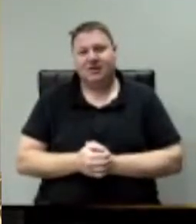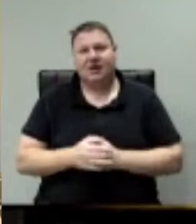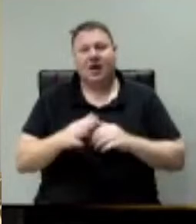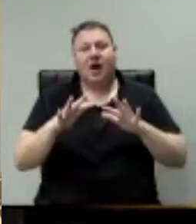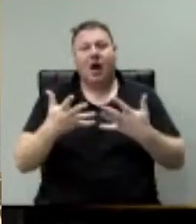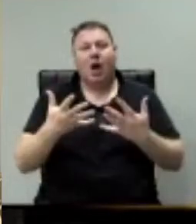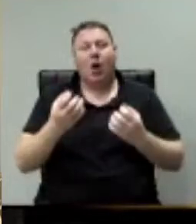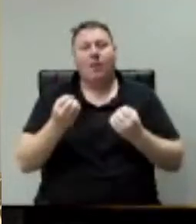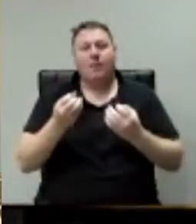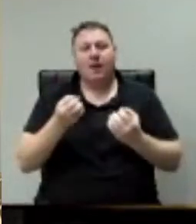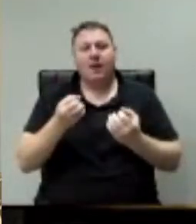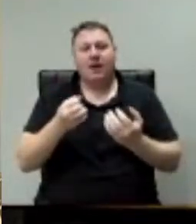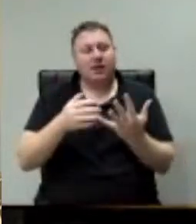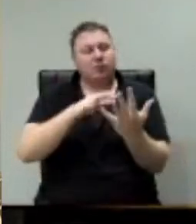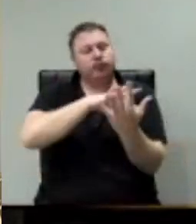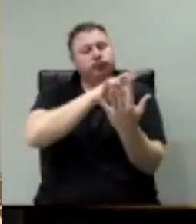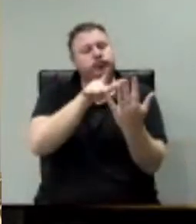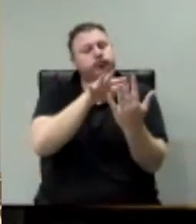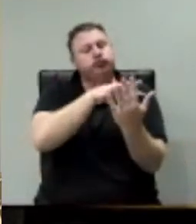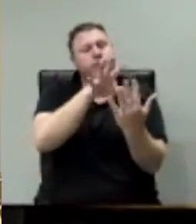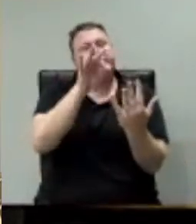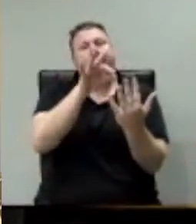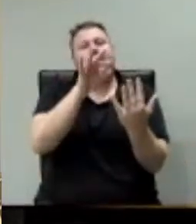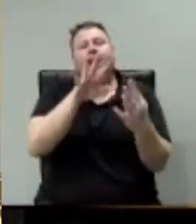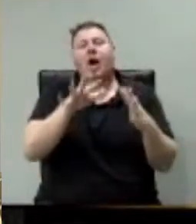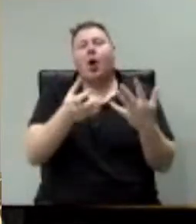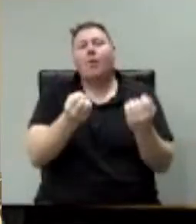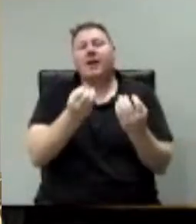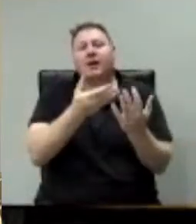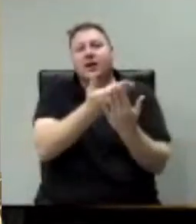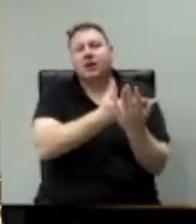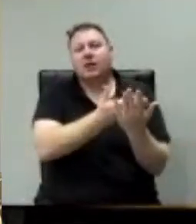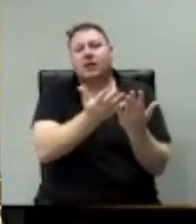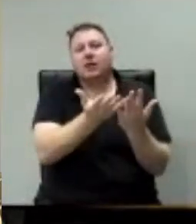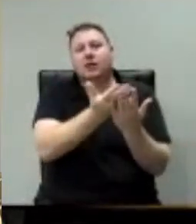he have to be picking from?